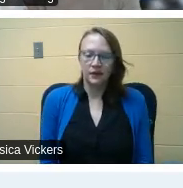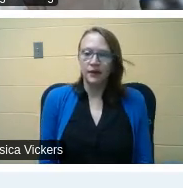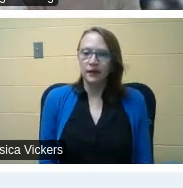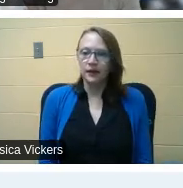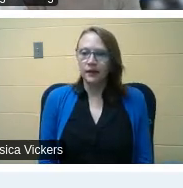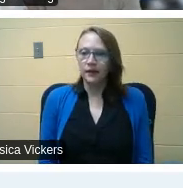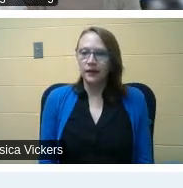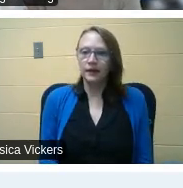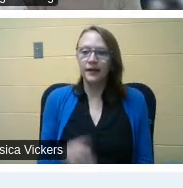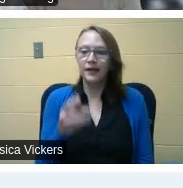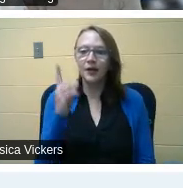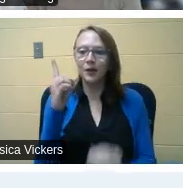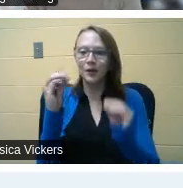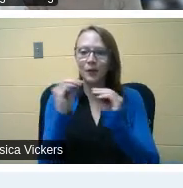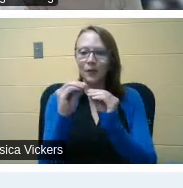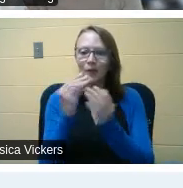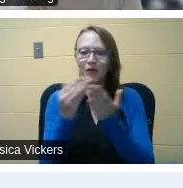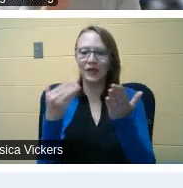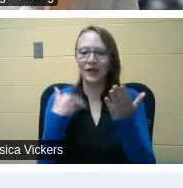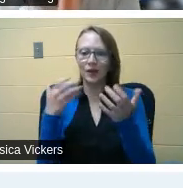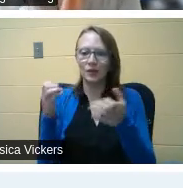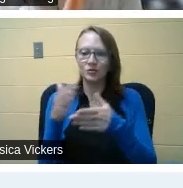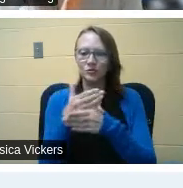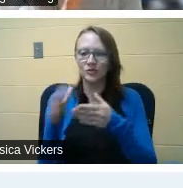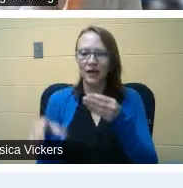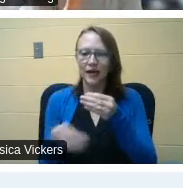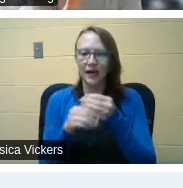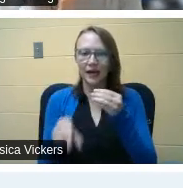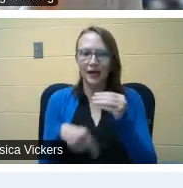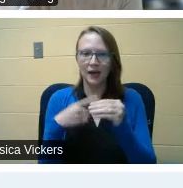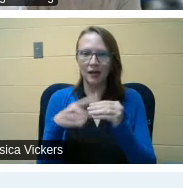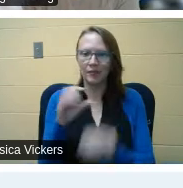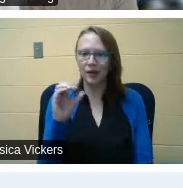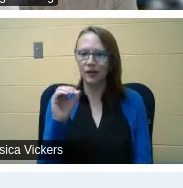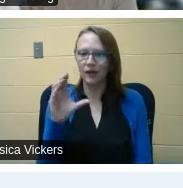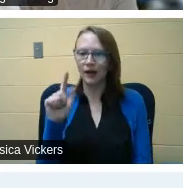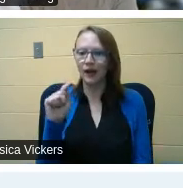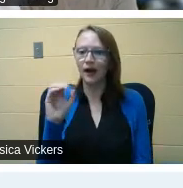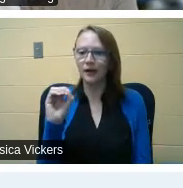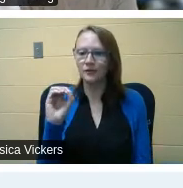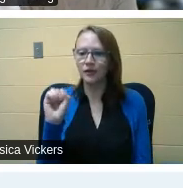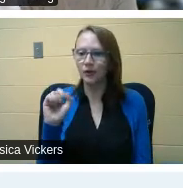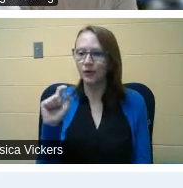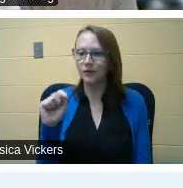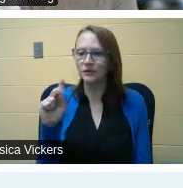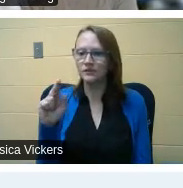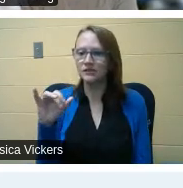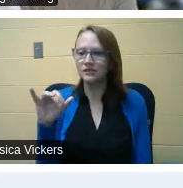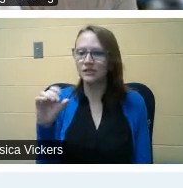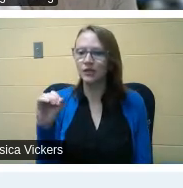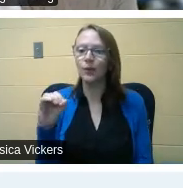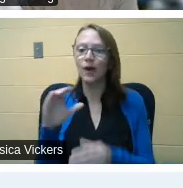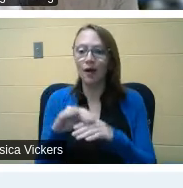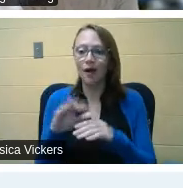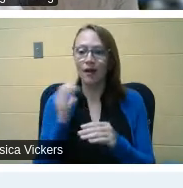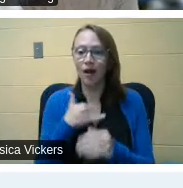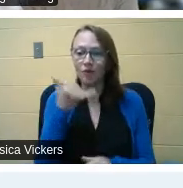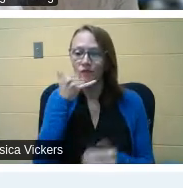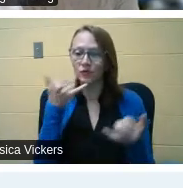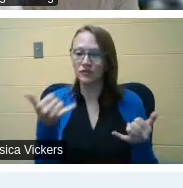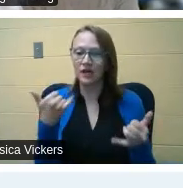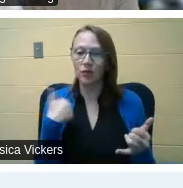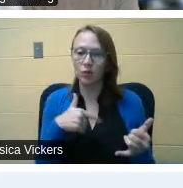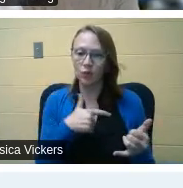And one more thing I wanted to share about OctoStudio is, on our phones nowadays, we're really used to